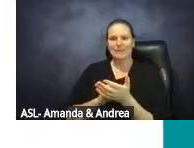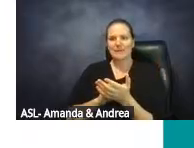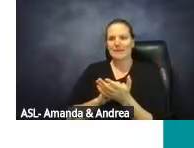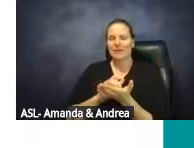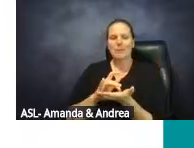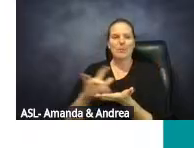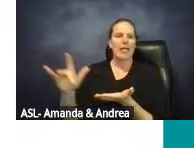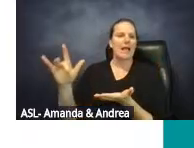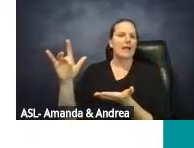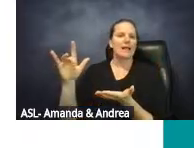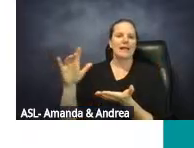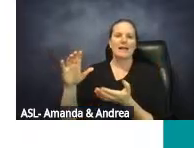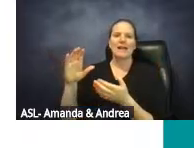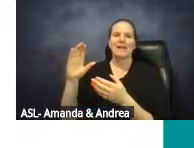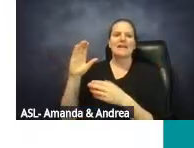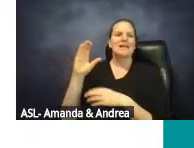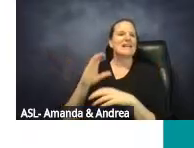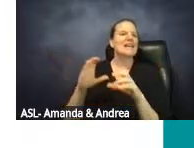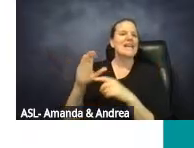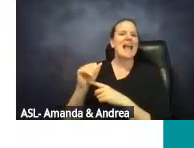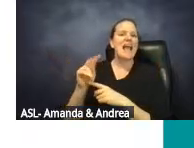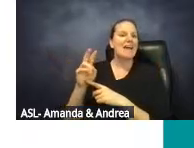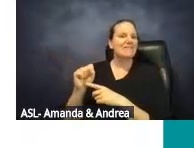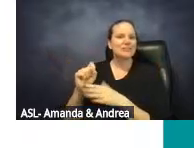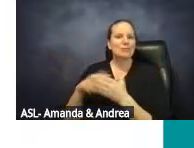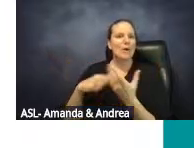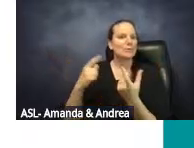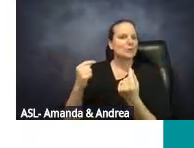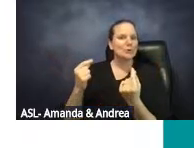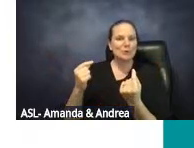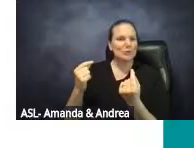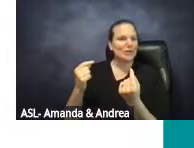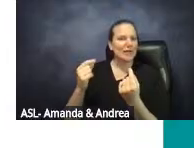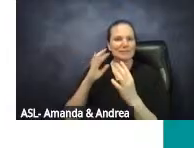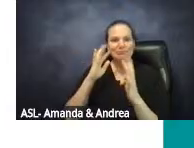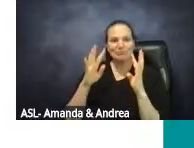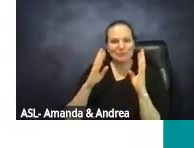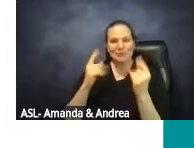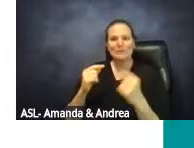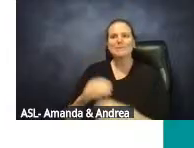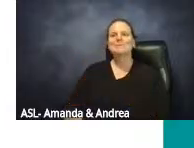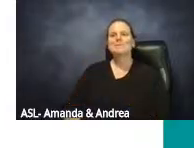to explore what would we want to do with that.